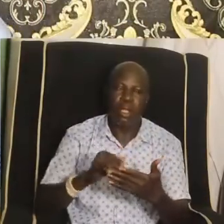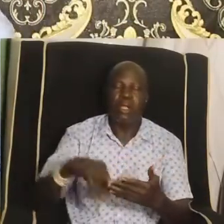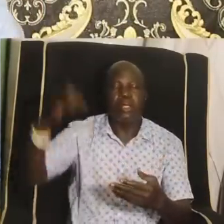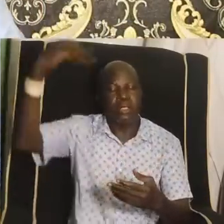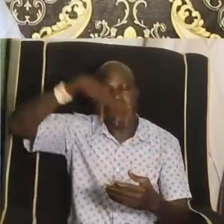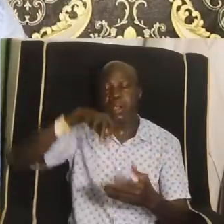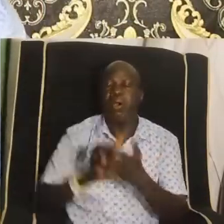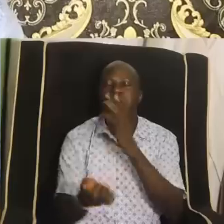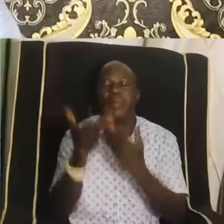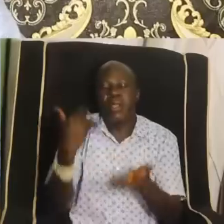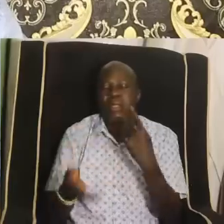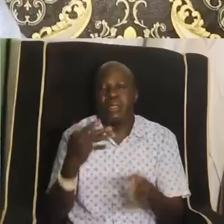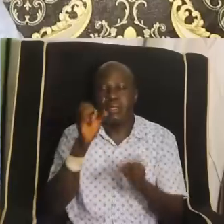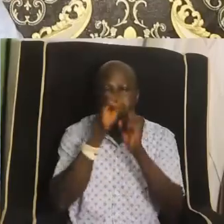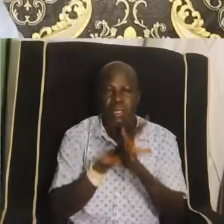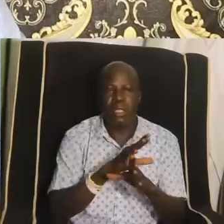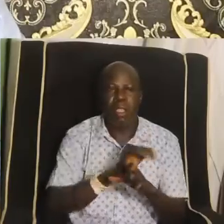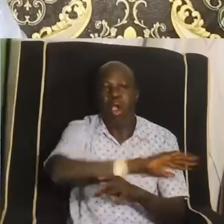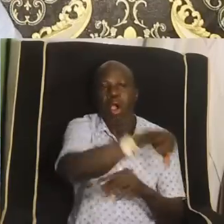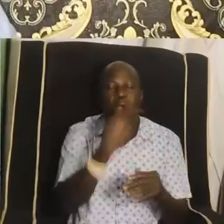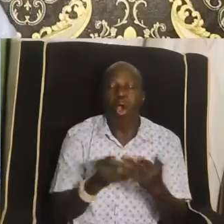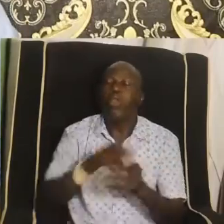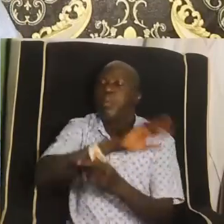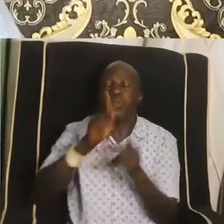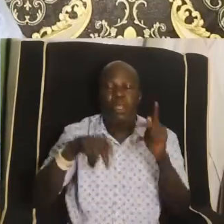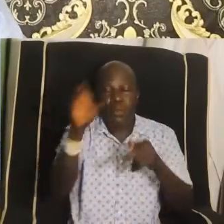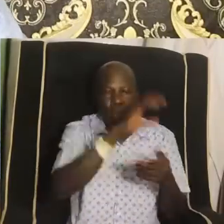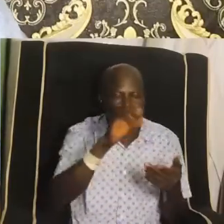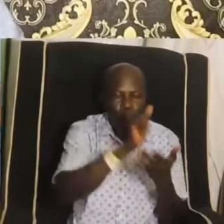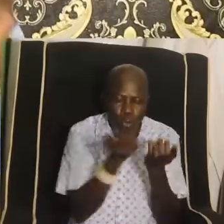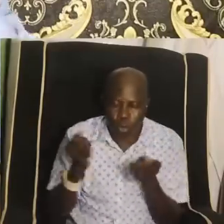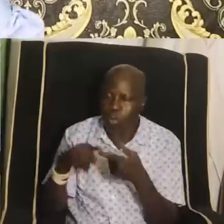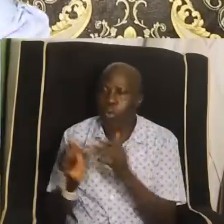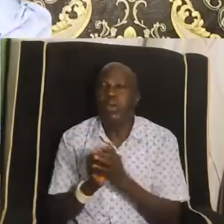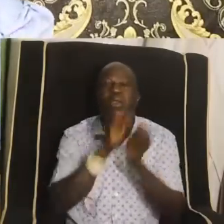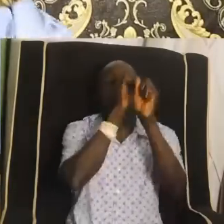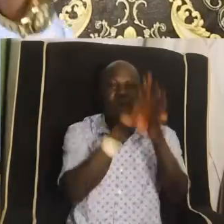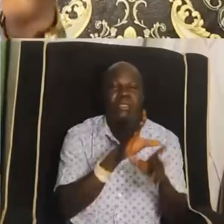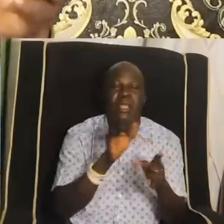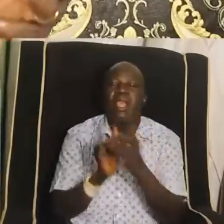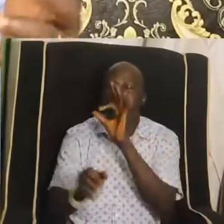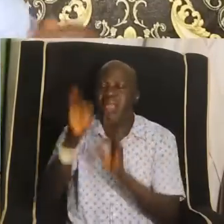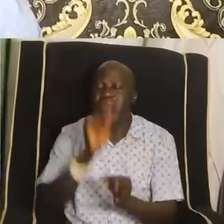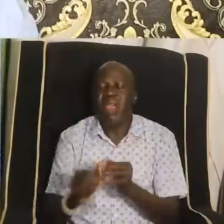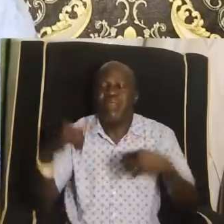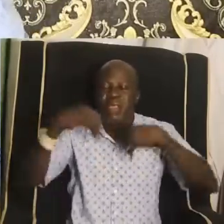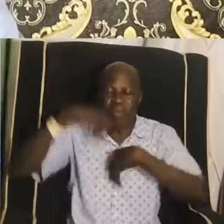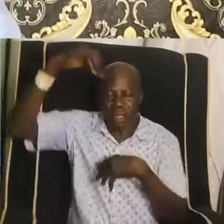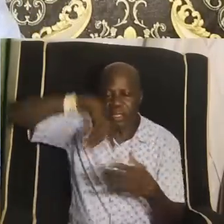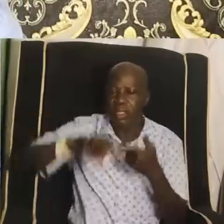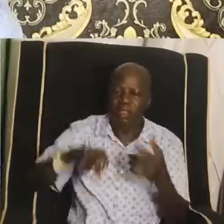said, shower of blessing. All of you that you want blessing, if you are privileged to lead that